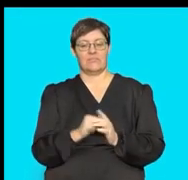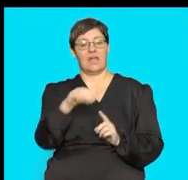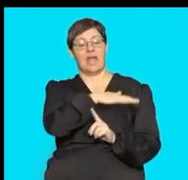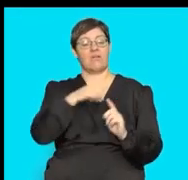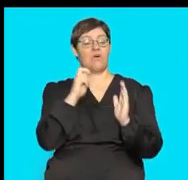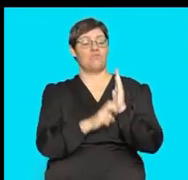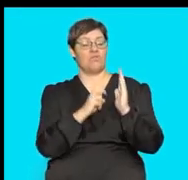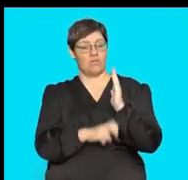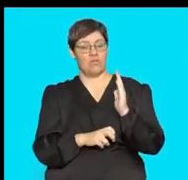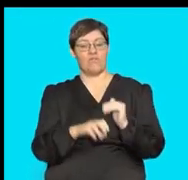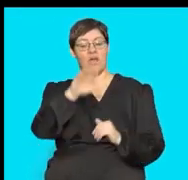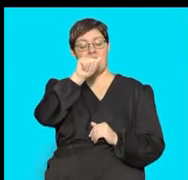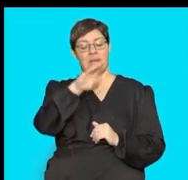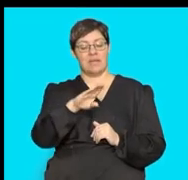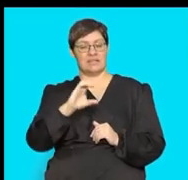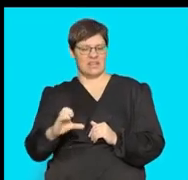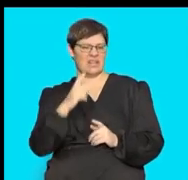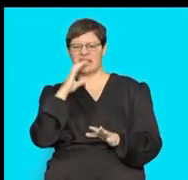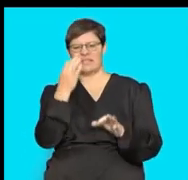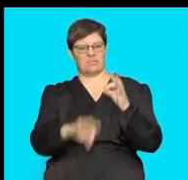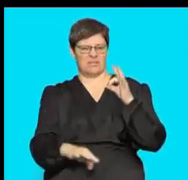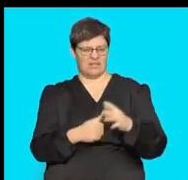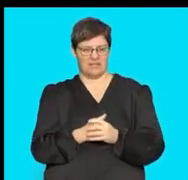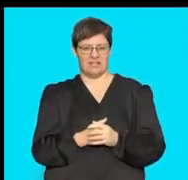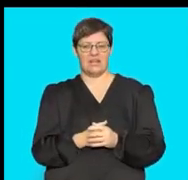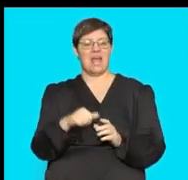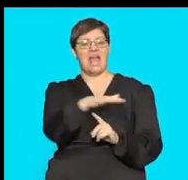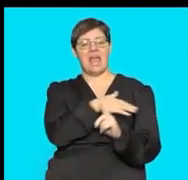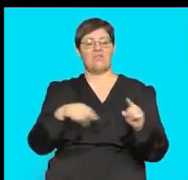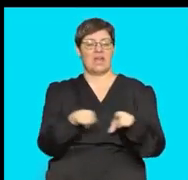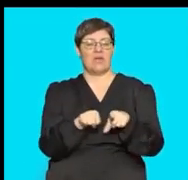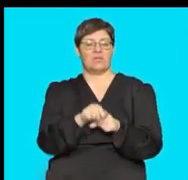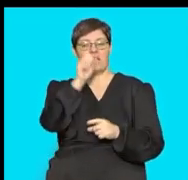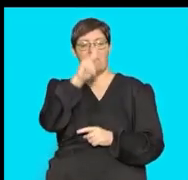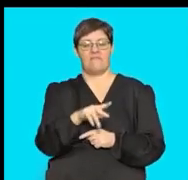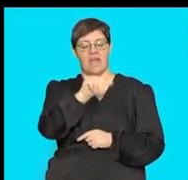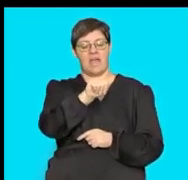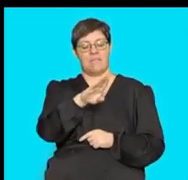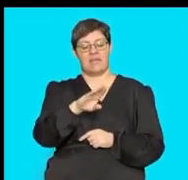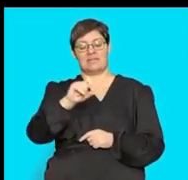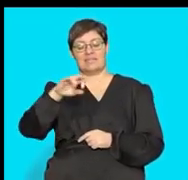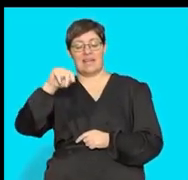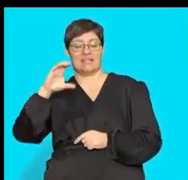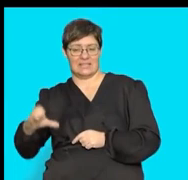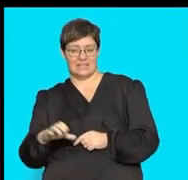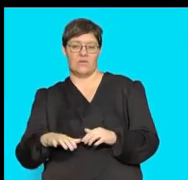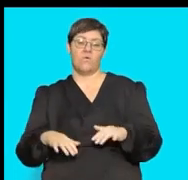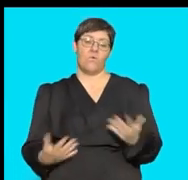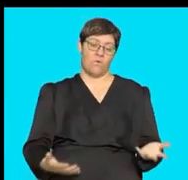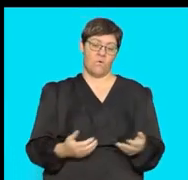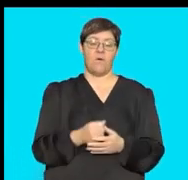Okay, an area rule for any triangle ABC was very simple. Area was equal to half AB sine C,